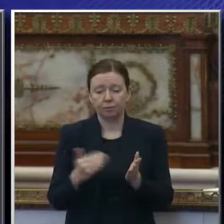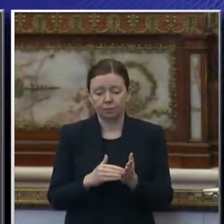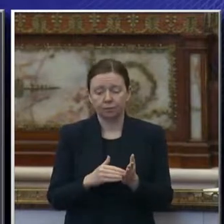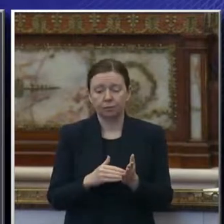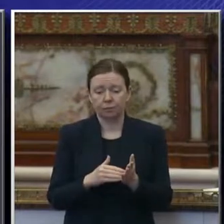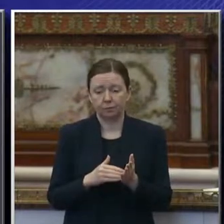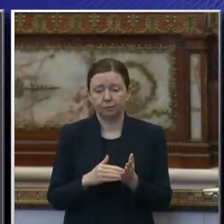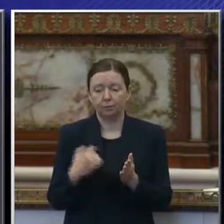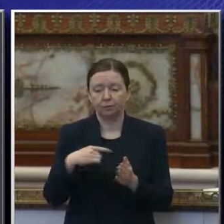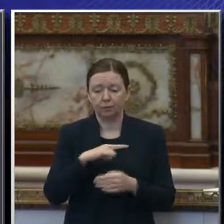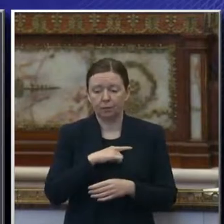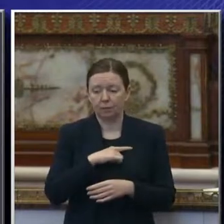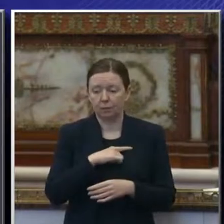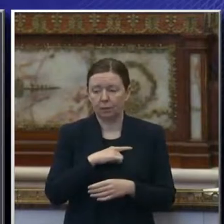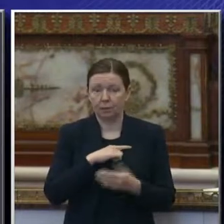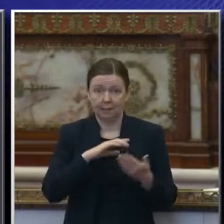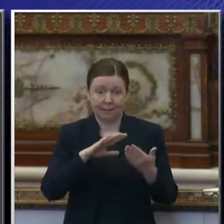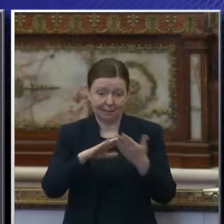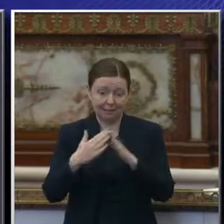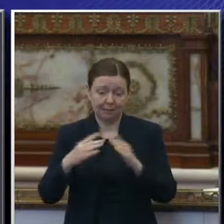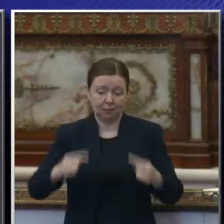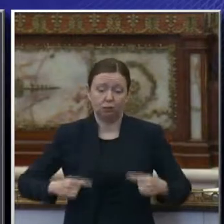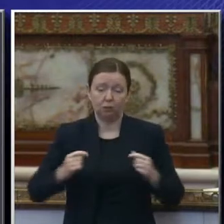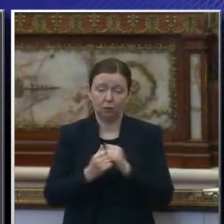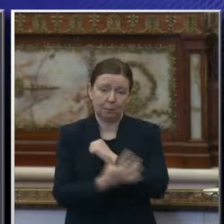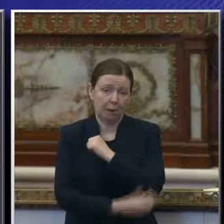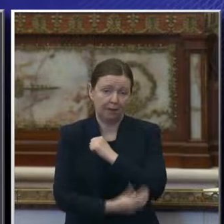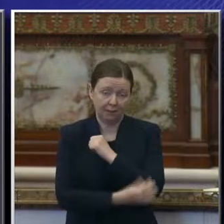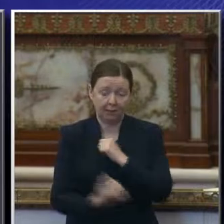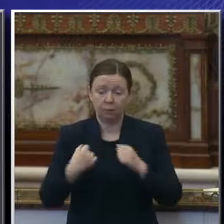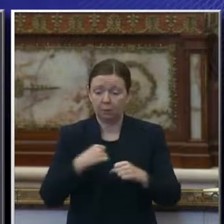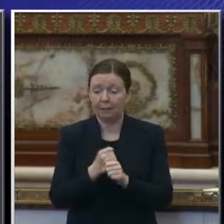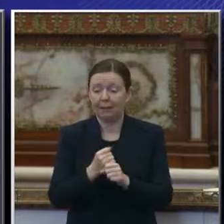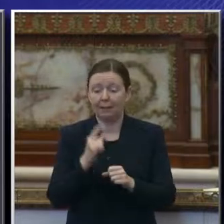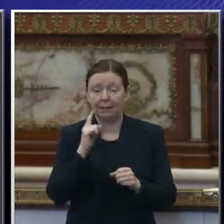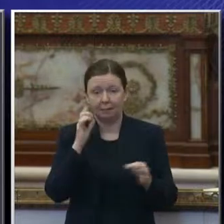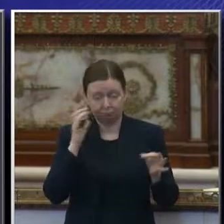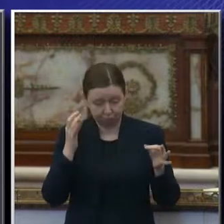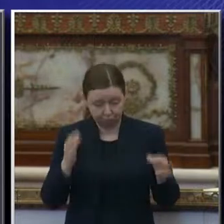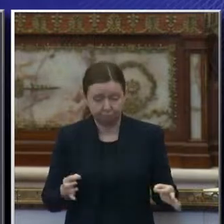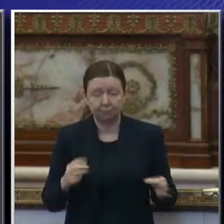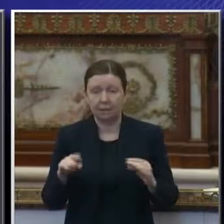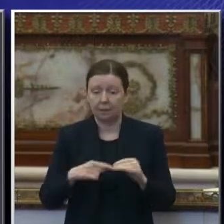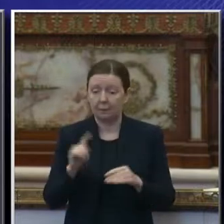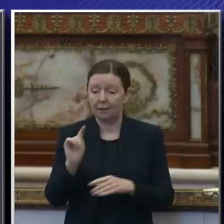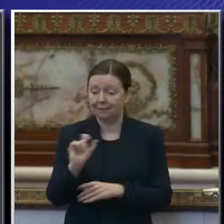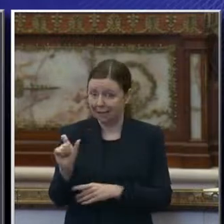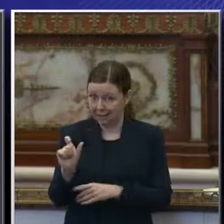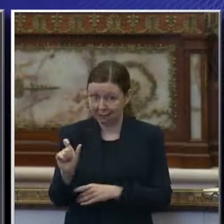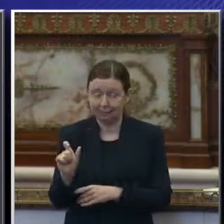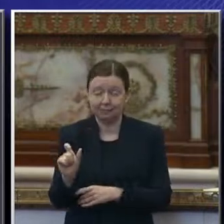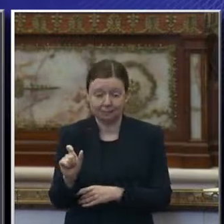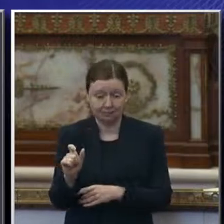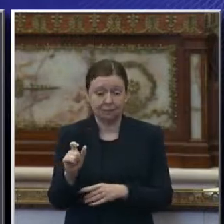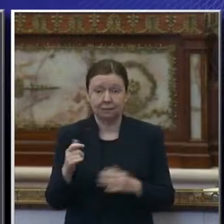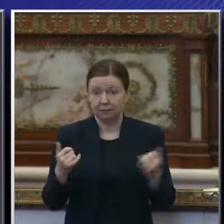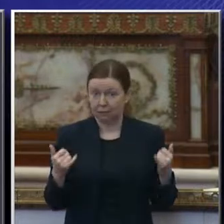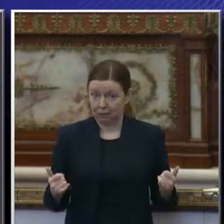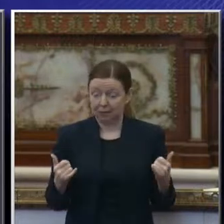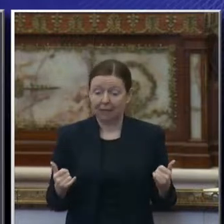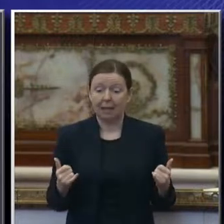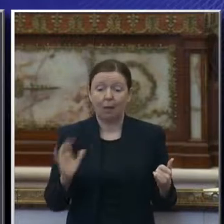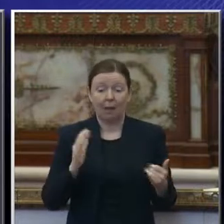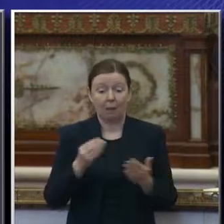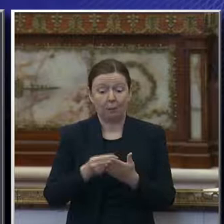that we are a city that struggles with poverty. We are making a conscious decision about taxation in a time when